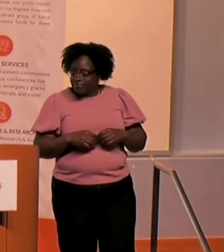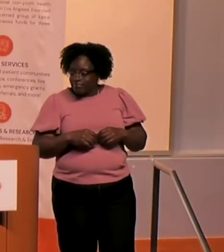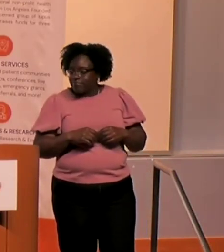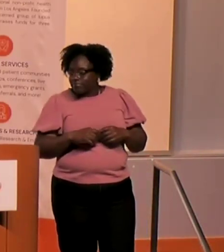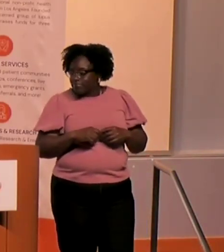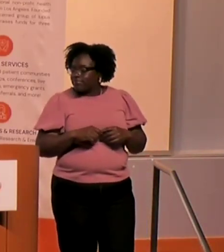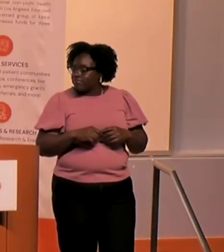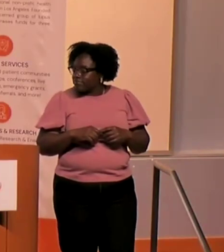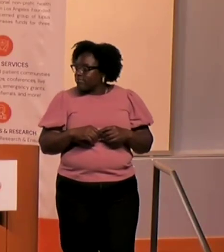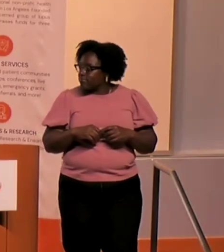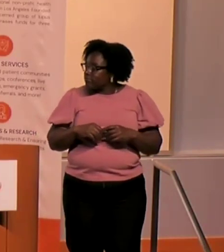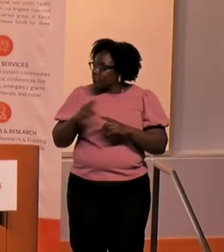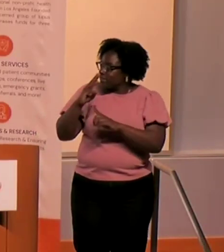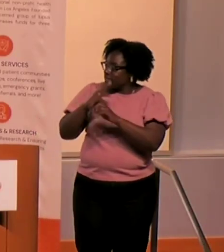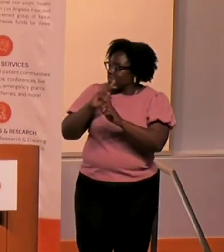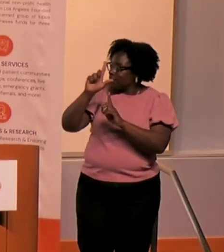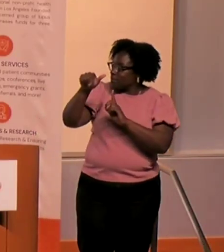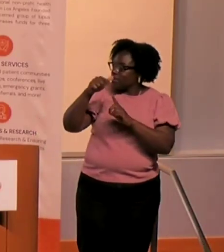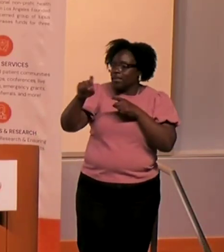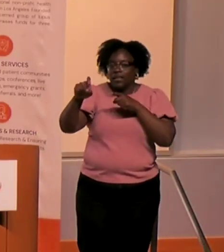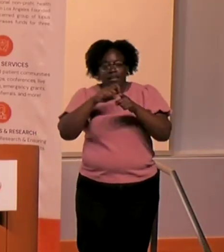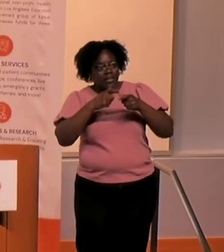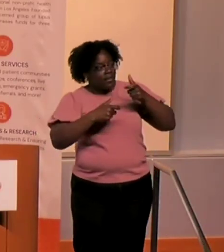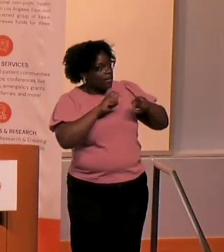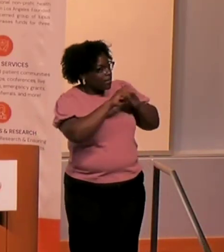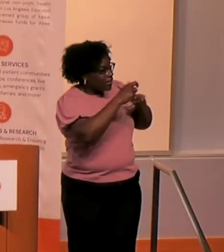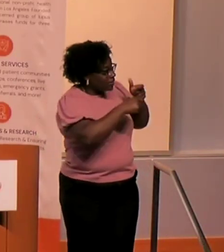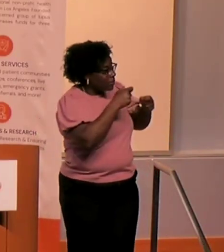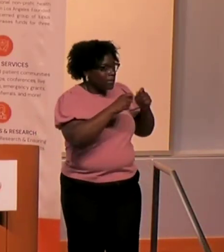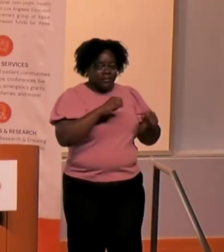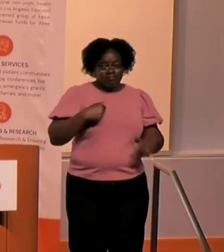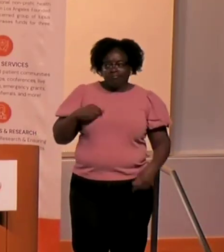the door. And 6 months later, he was calling, texting me, and I was like, no.